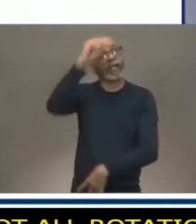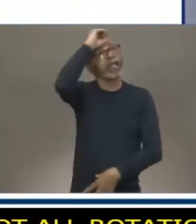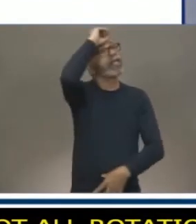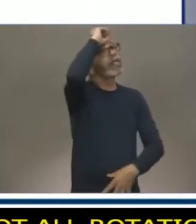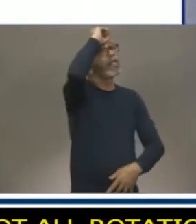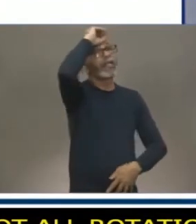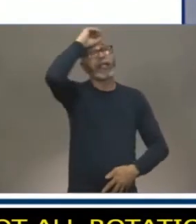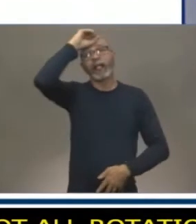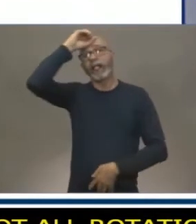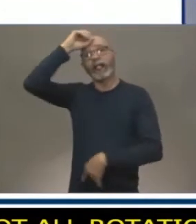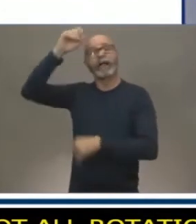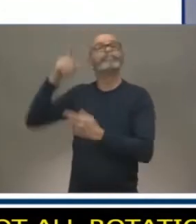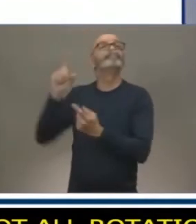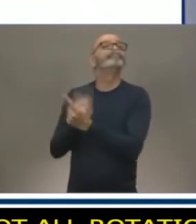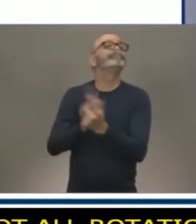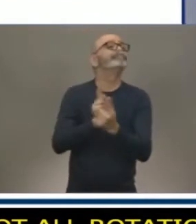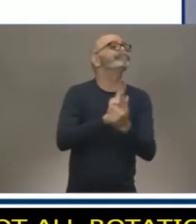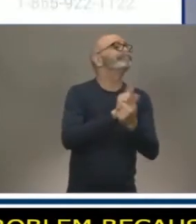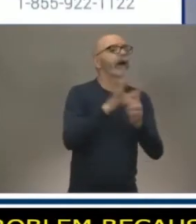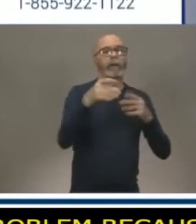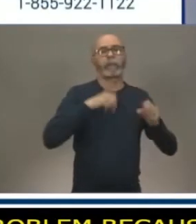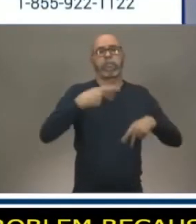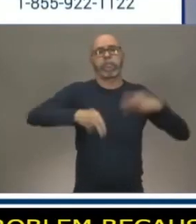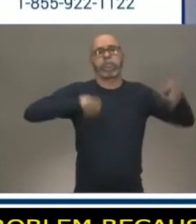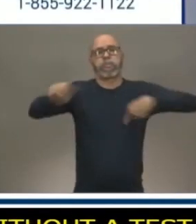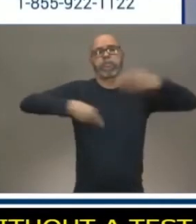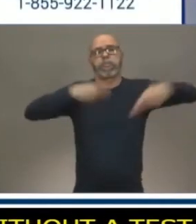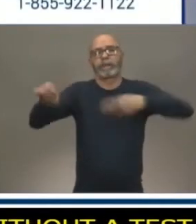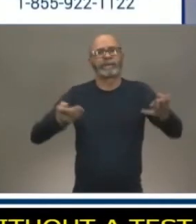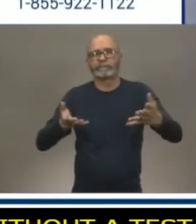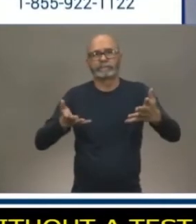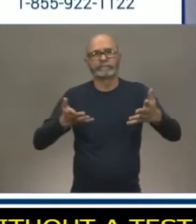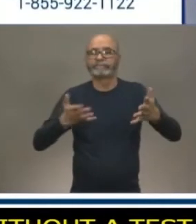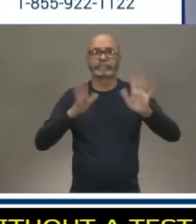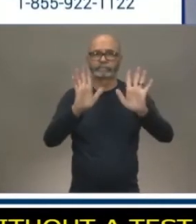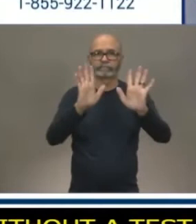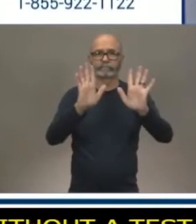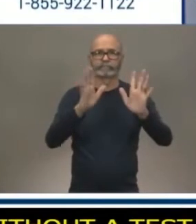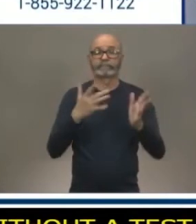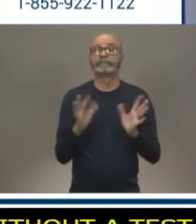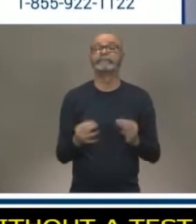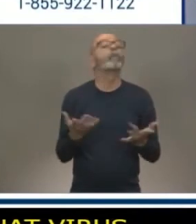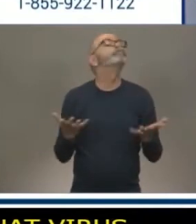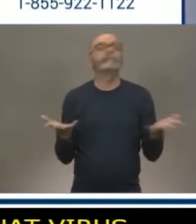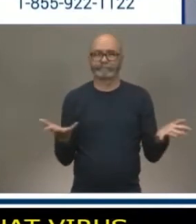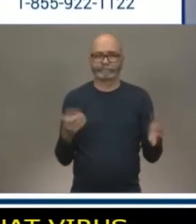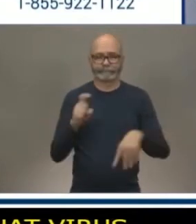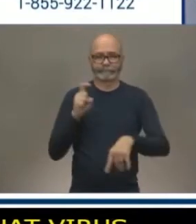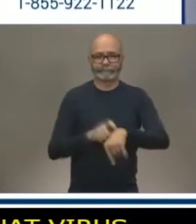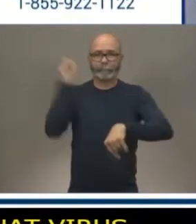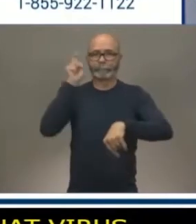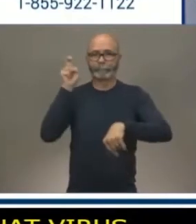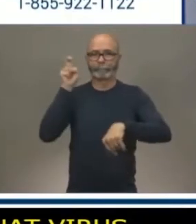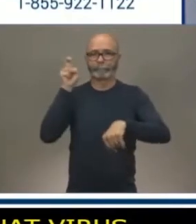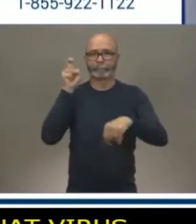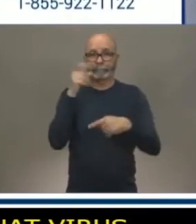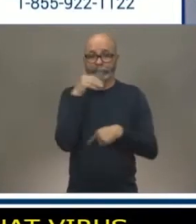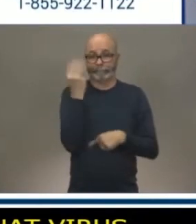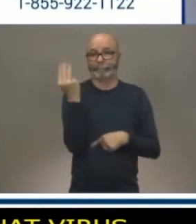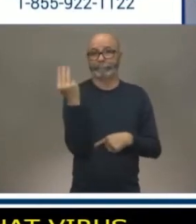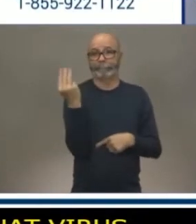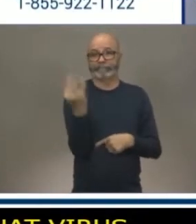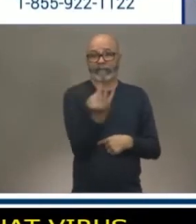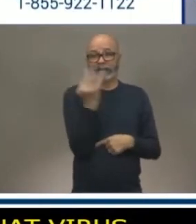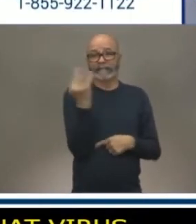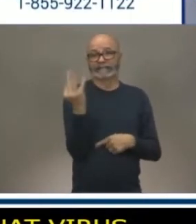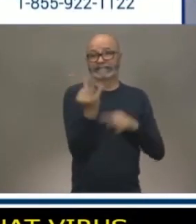that virus. So we had to make a tough decision, but we believe it is the right one. Effective Friday, it will be